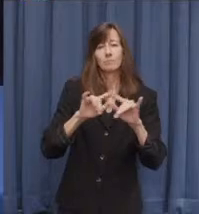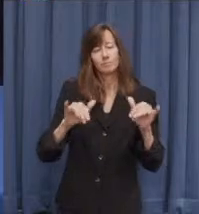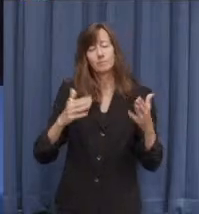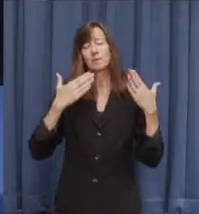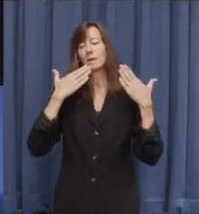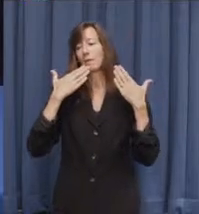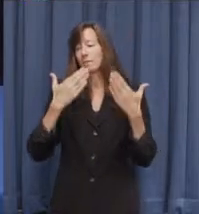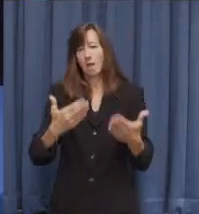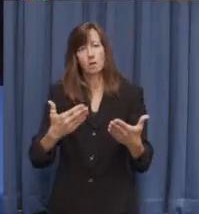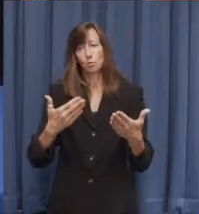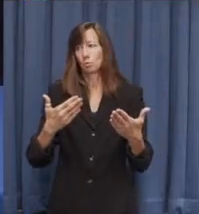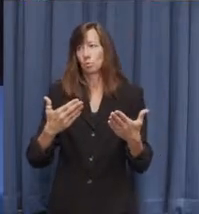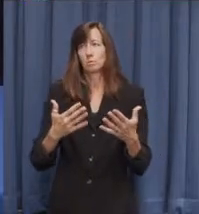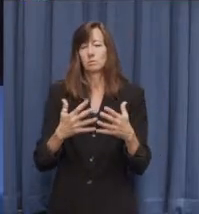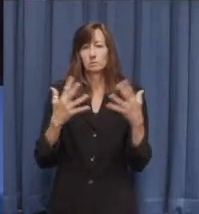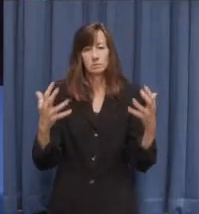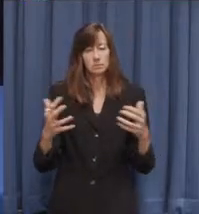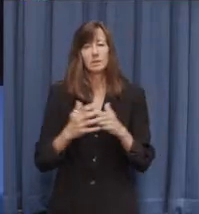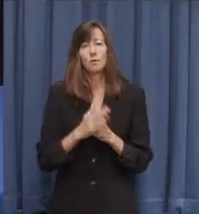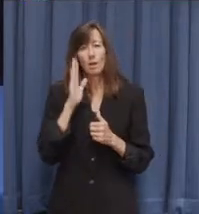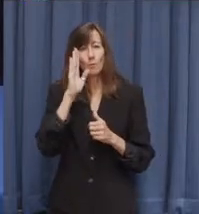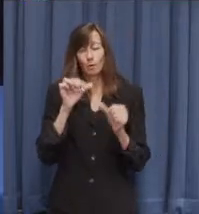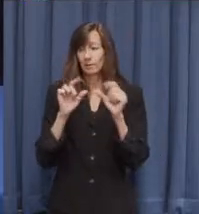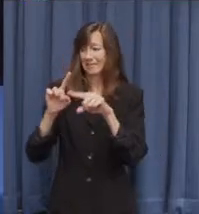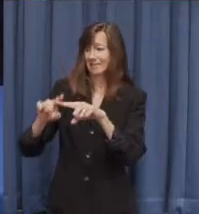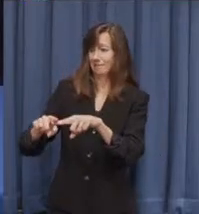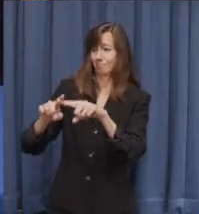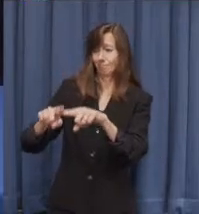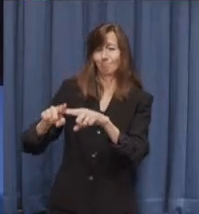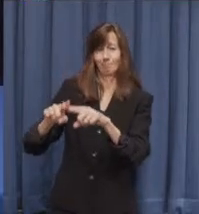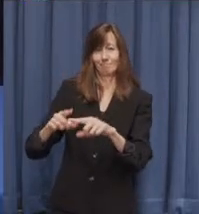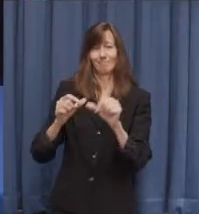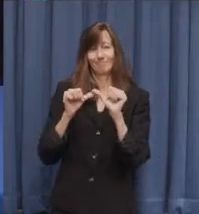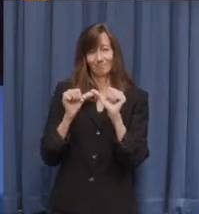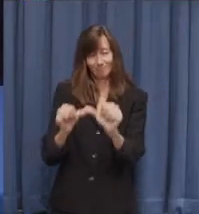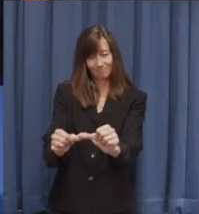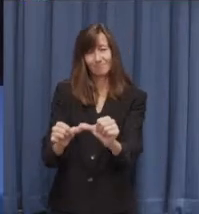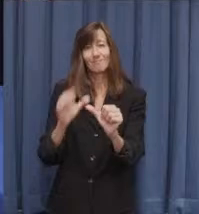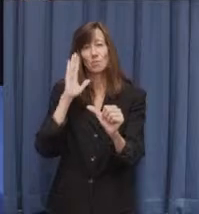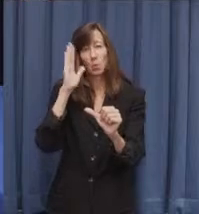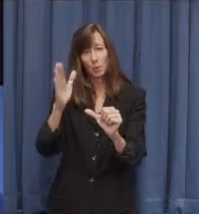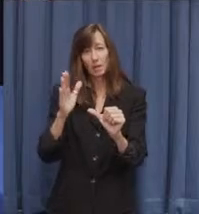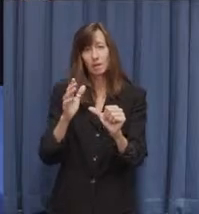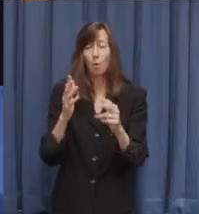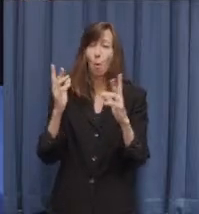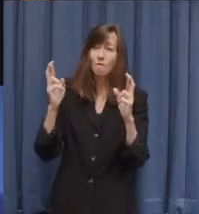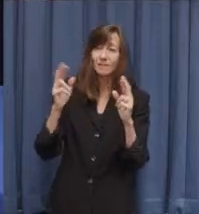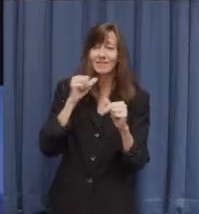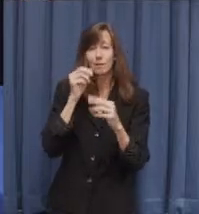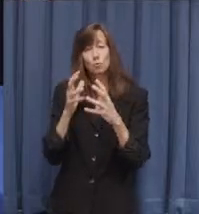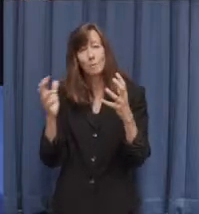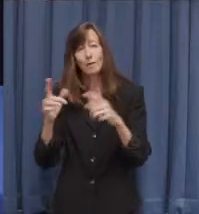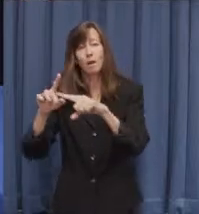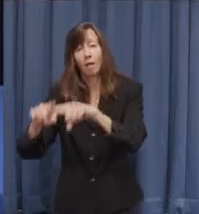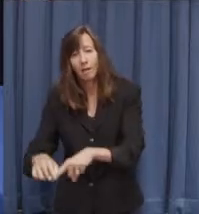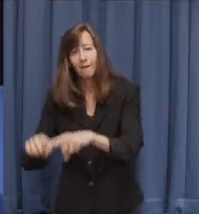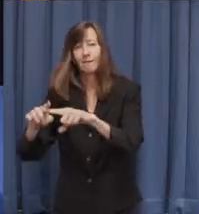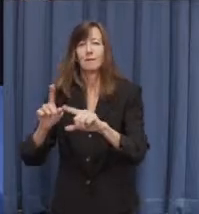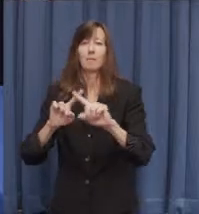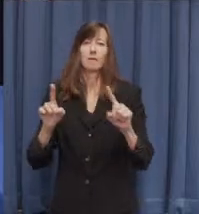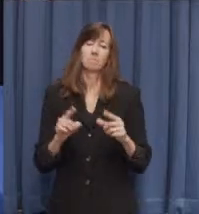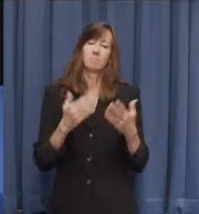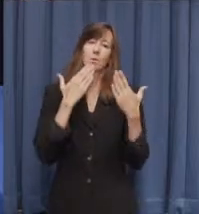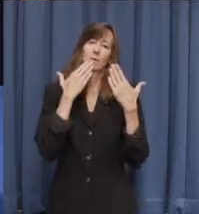going to continue to need to lean on you, hopefully not too much, but we know you're ready and will continue to be. I also want to thank